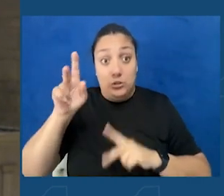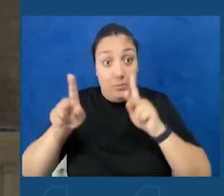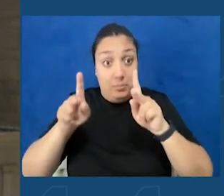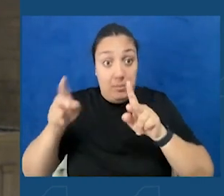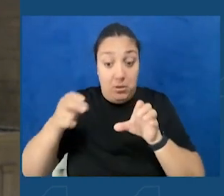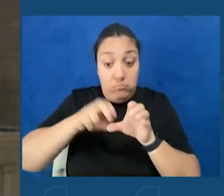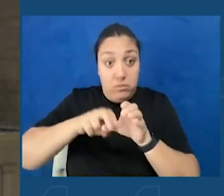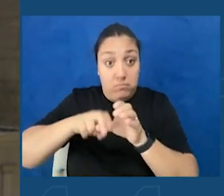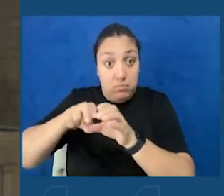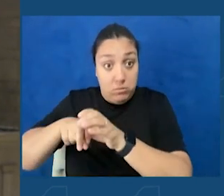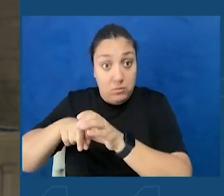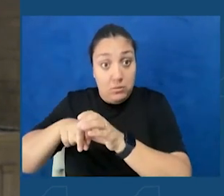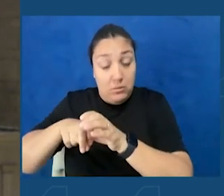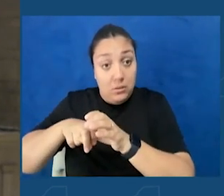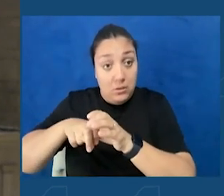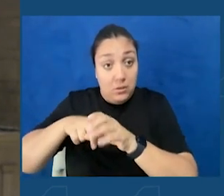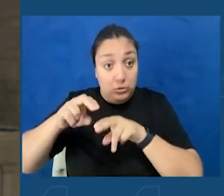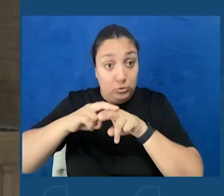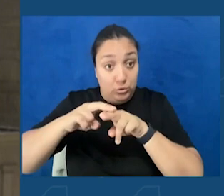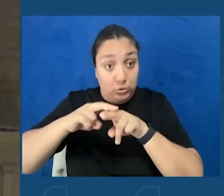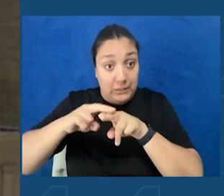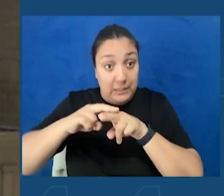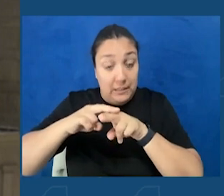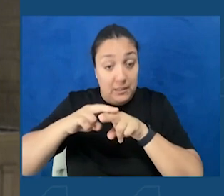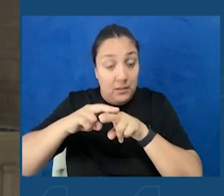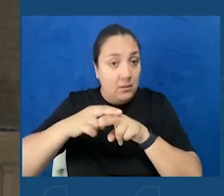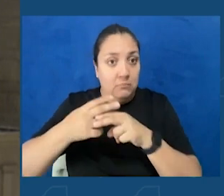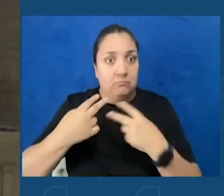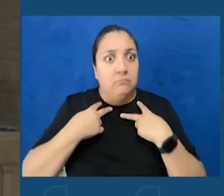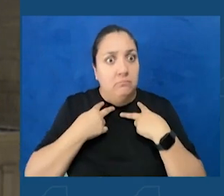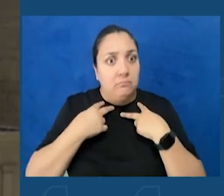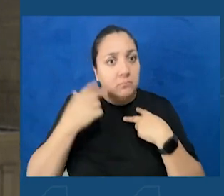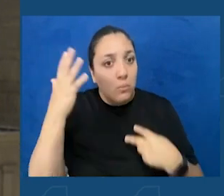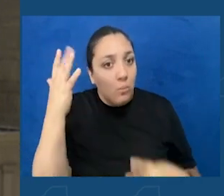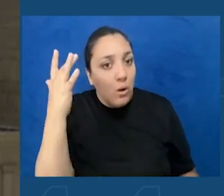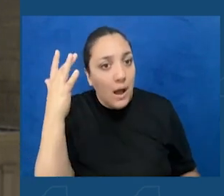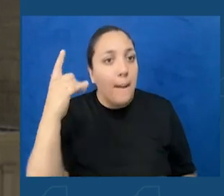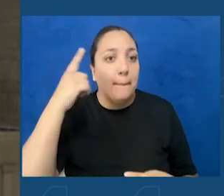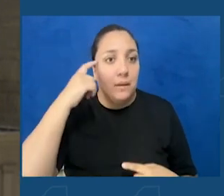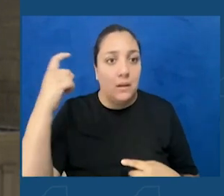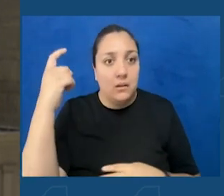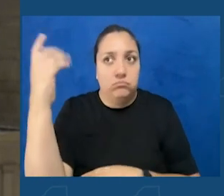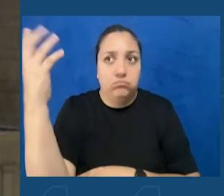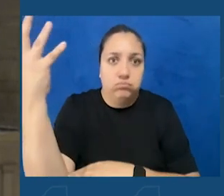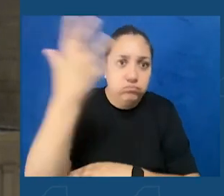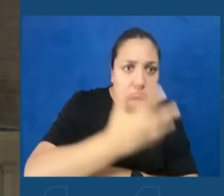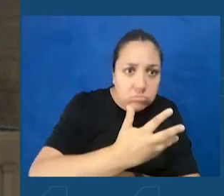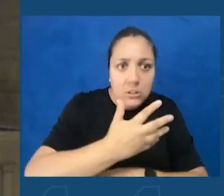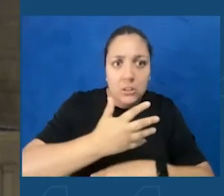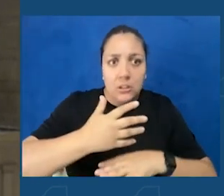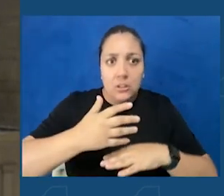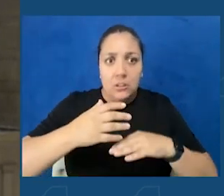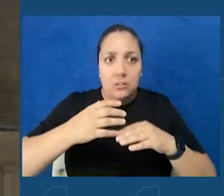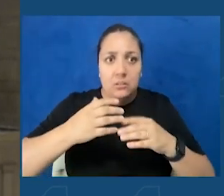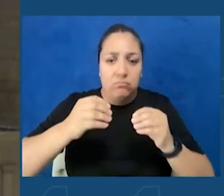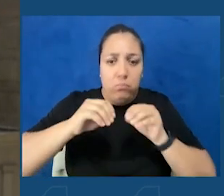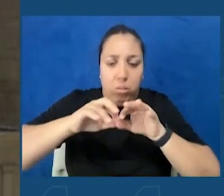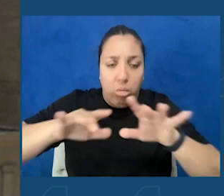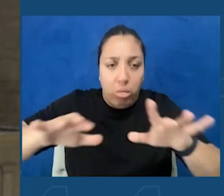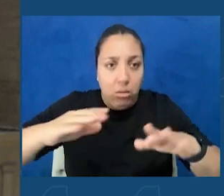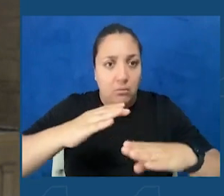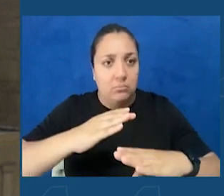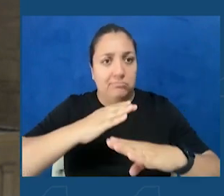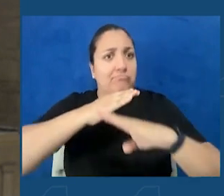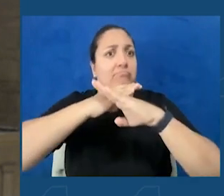stopped because of the damage and the destruction that was wreaked upon the tracks. We had to work so hard to get those people to safety. They